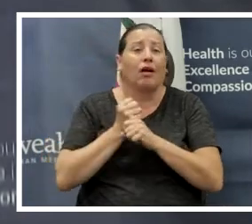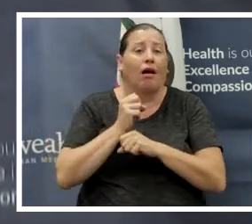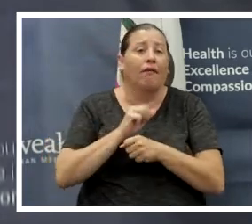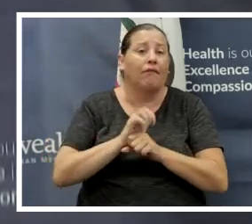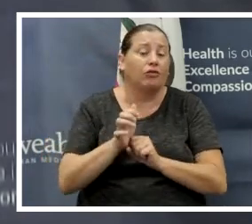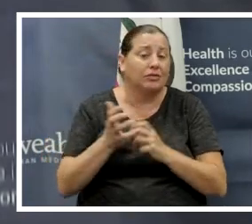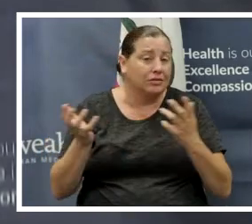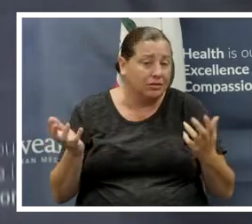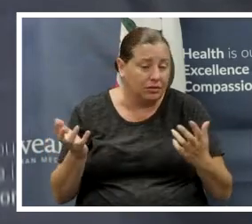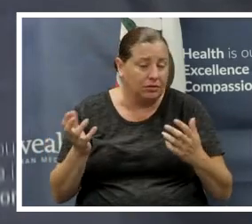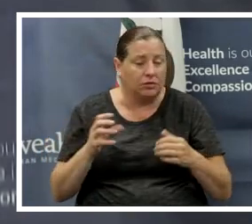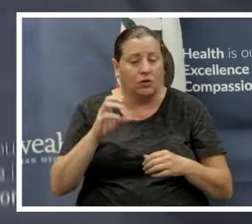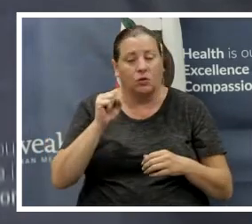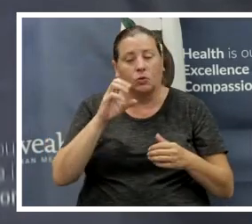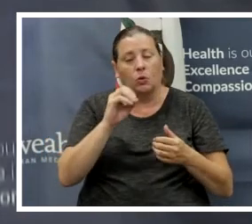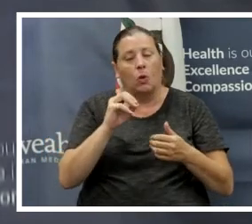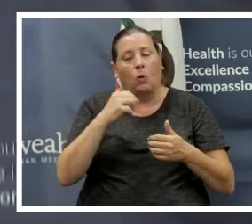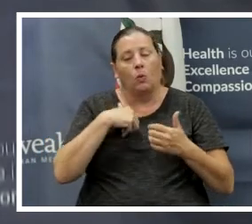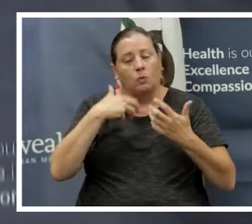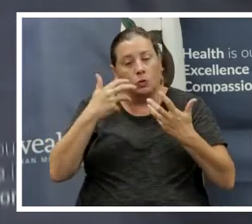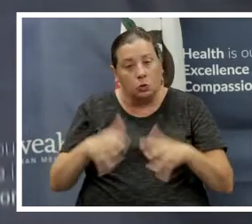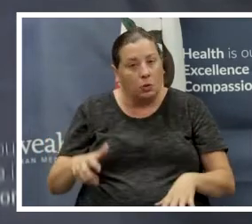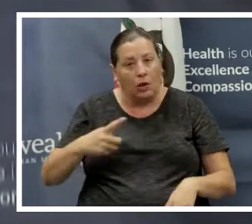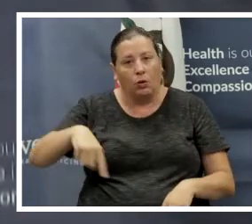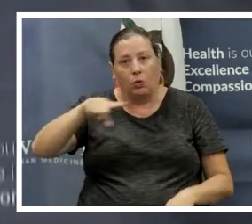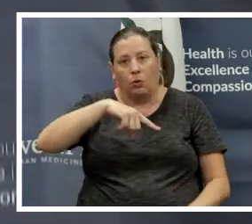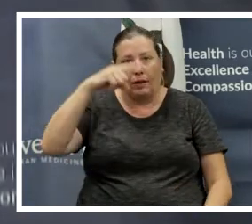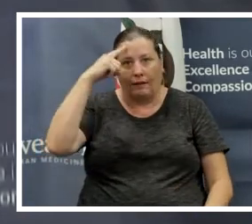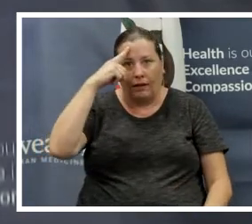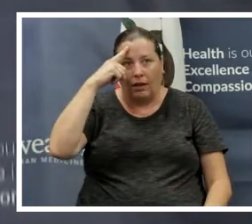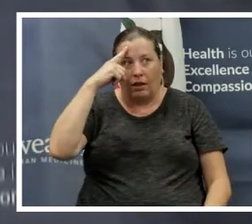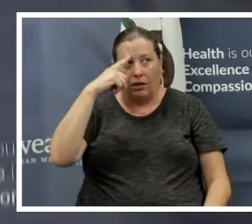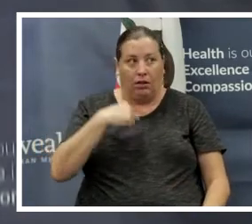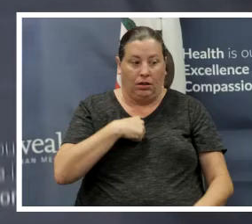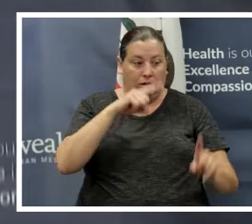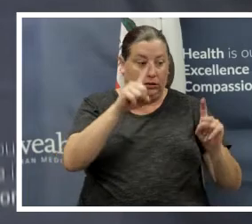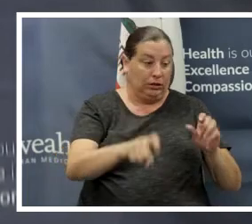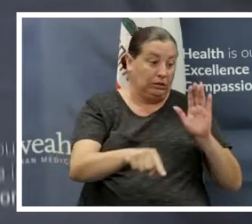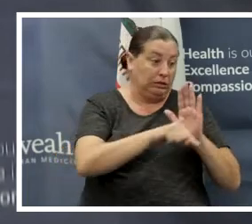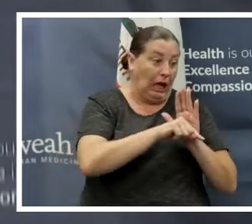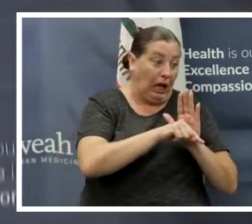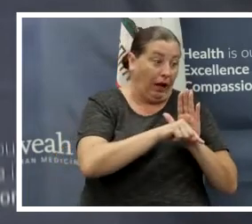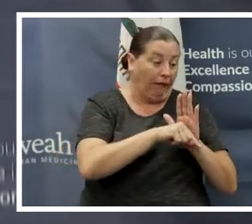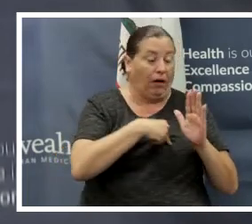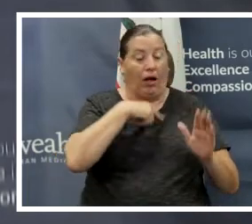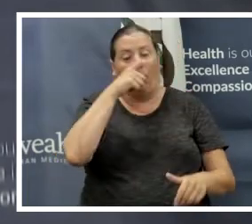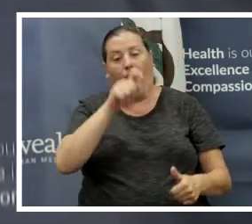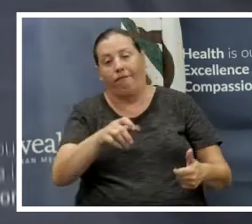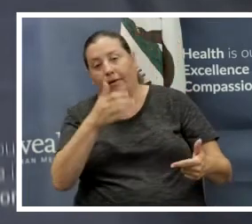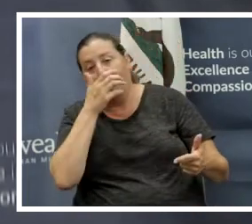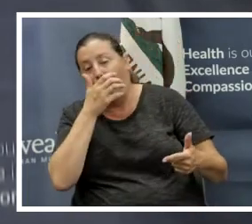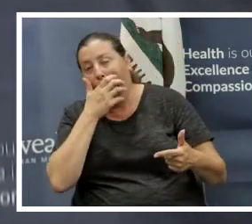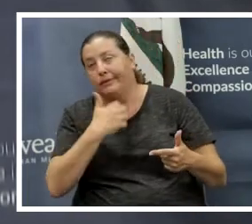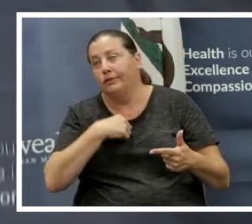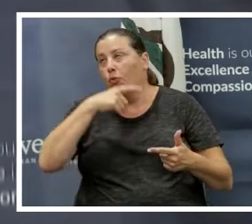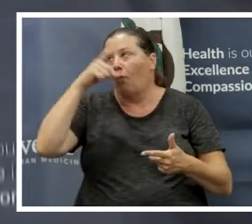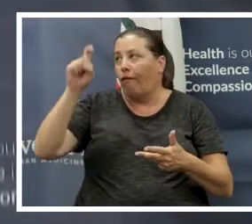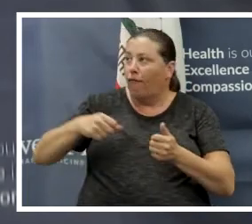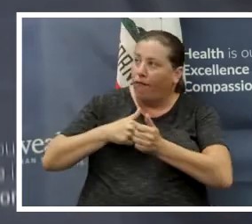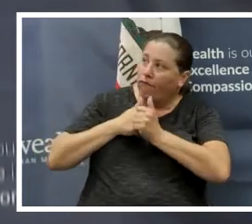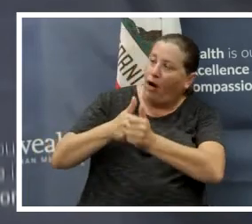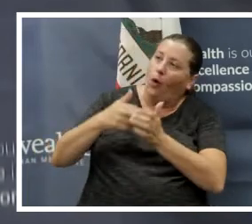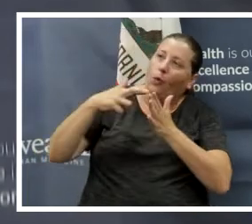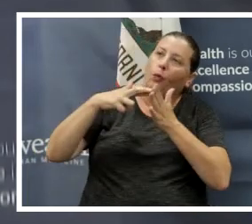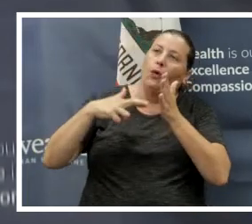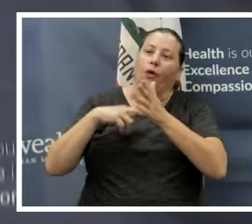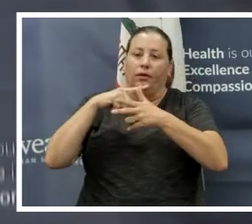okay, I tested negative for the virus, I'm good, I don't have to wear my mask anymore, I don't have to follow these behaviors,